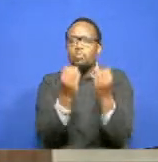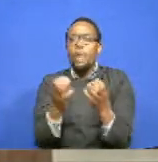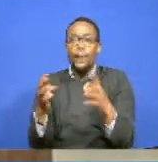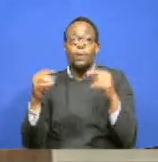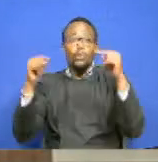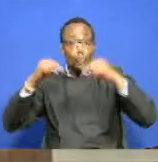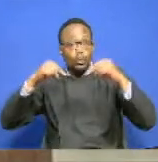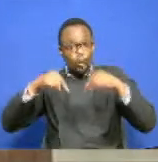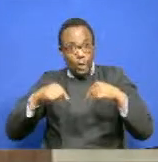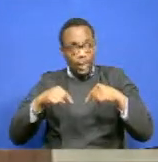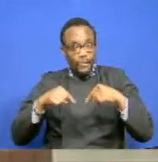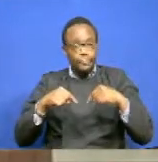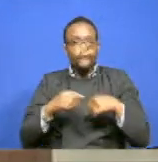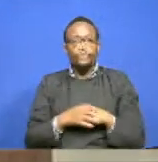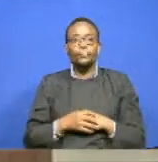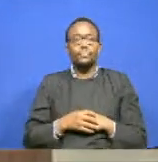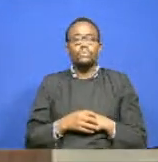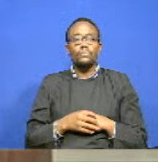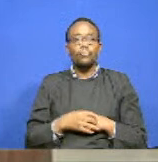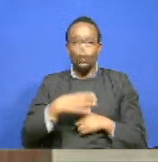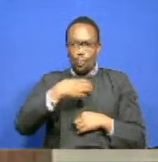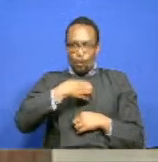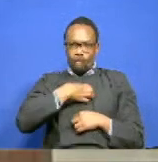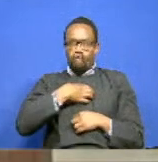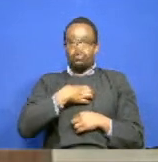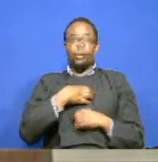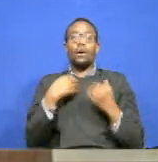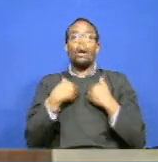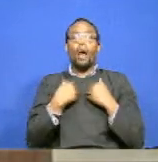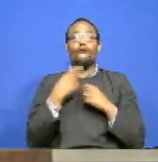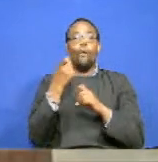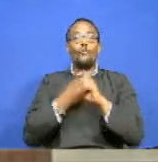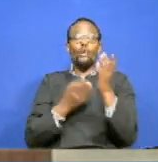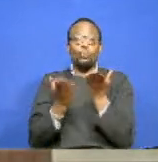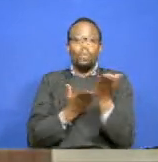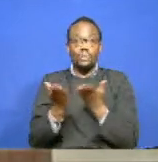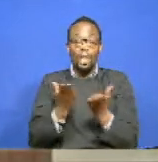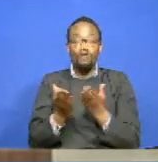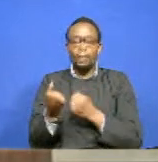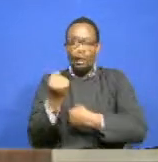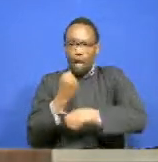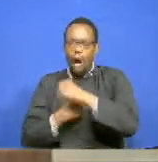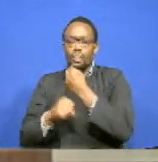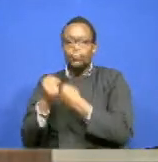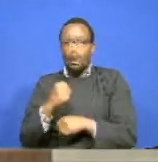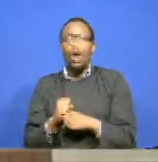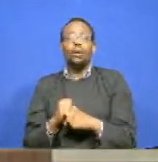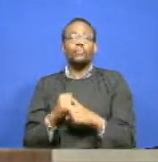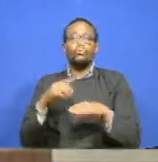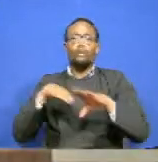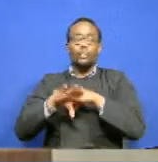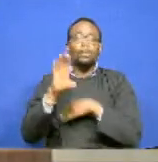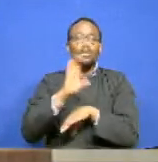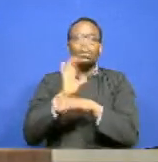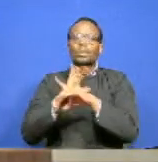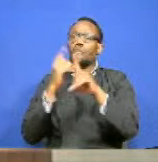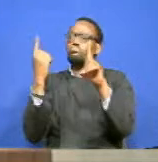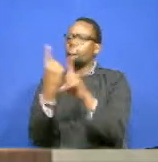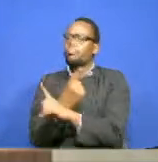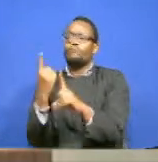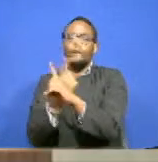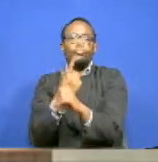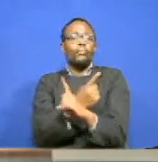Today, he is going to retire in active service as one who has served in various